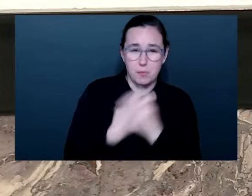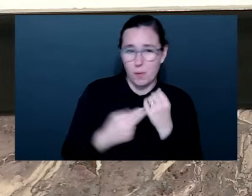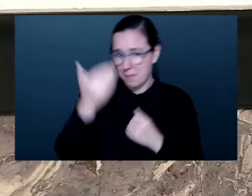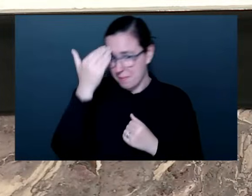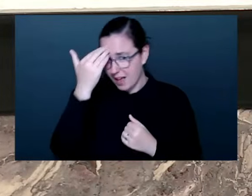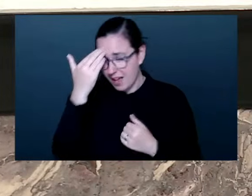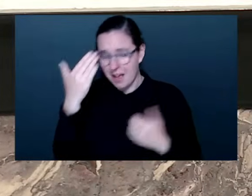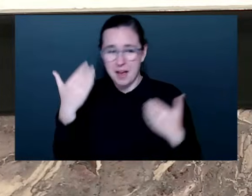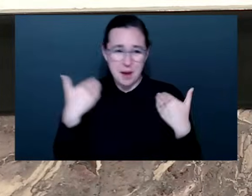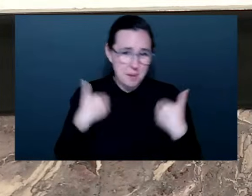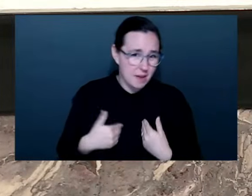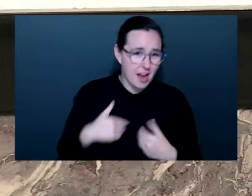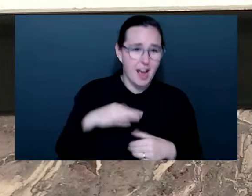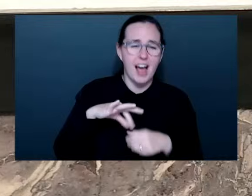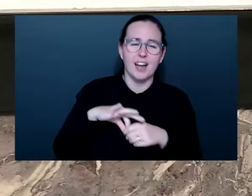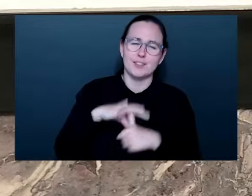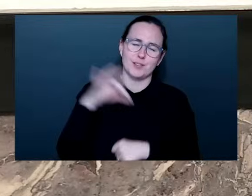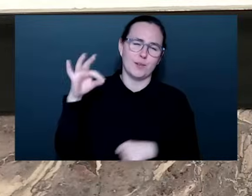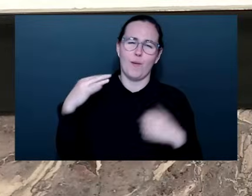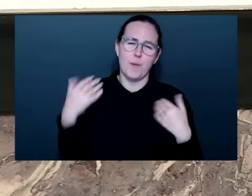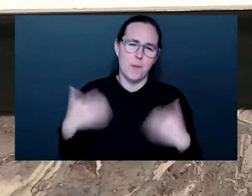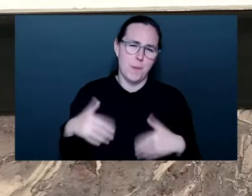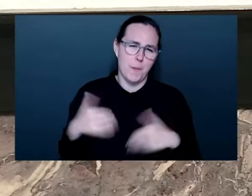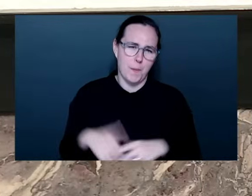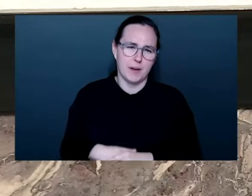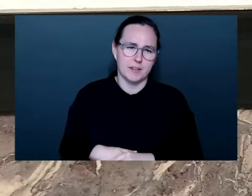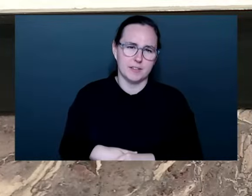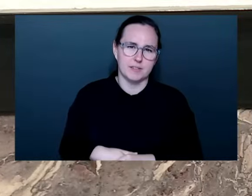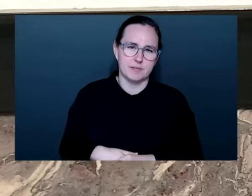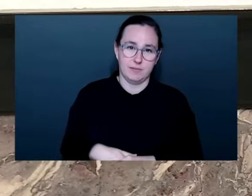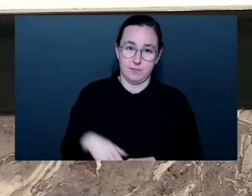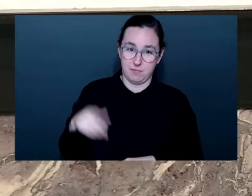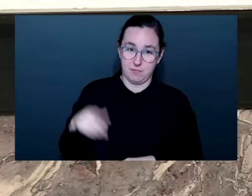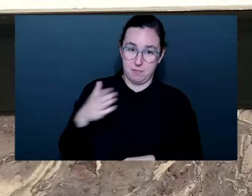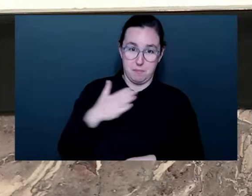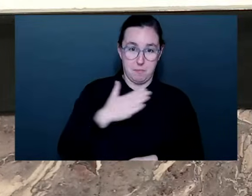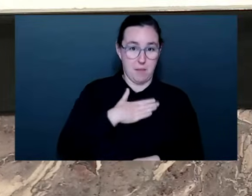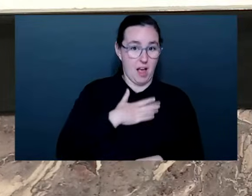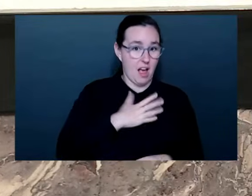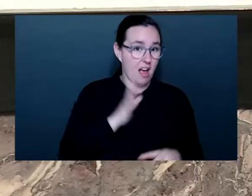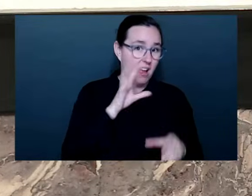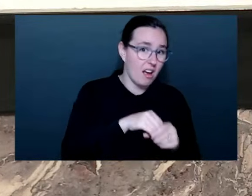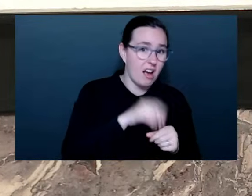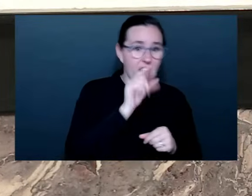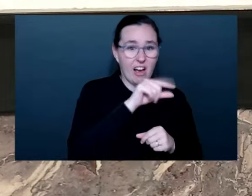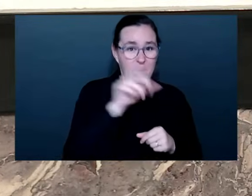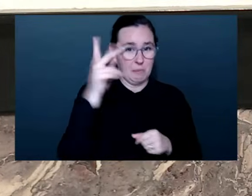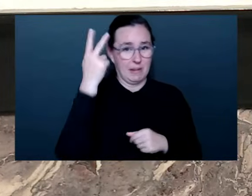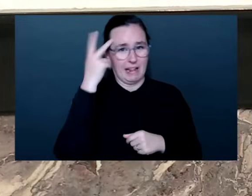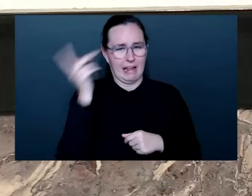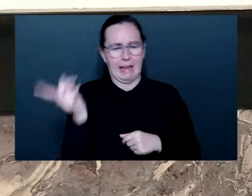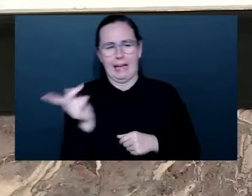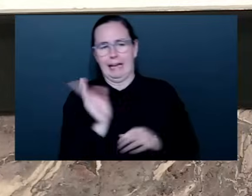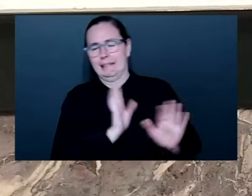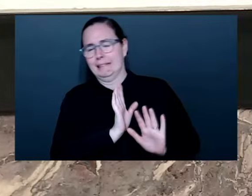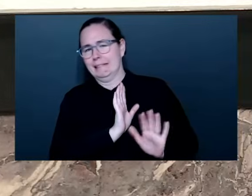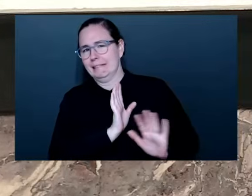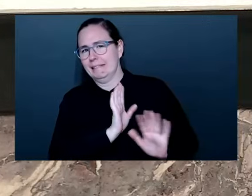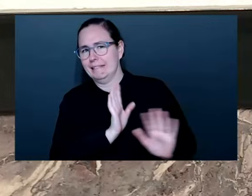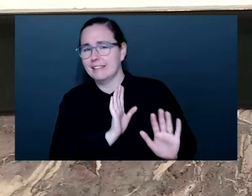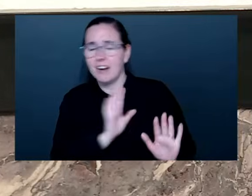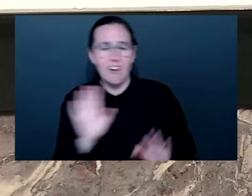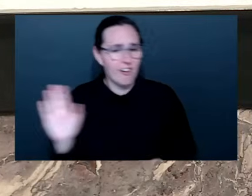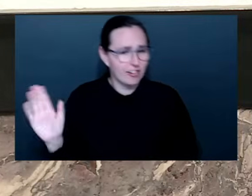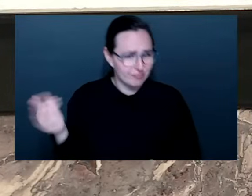to be in my political public life, but when I come home, she is the rock that grounds